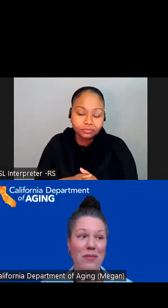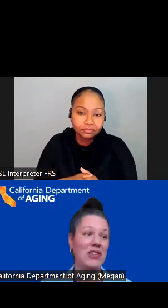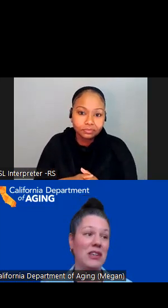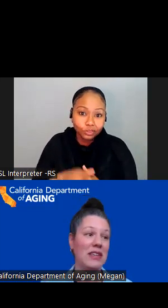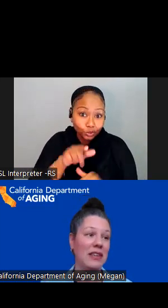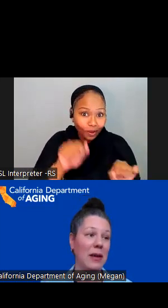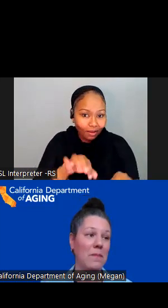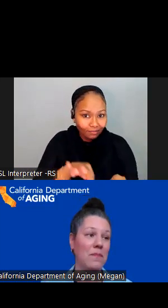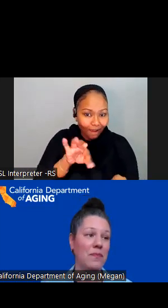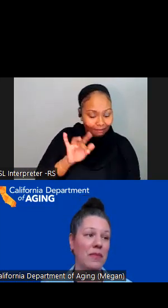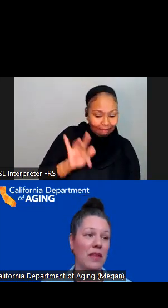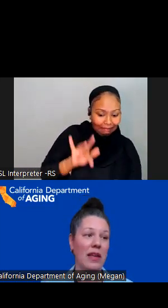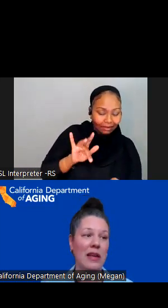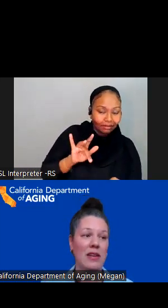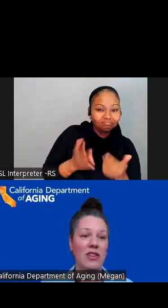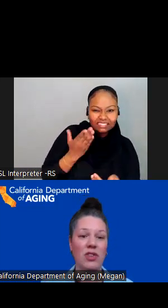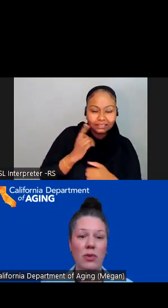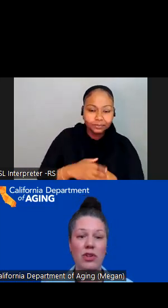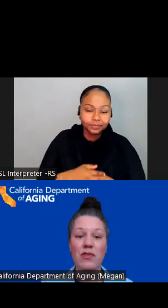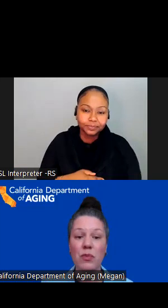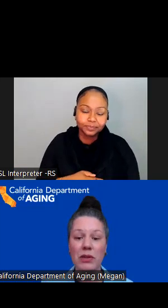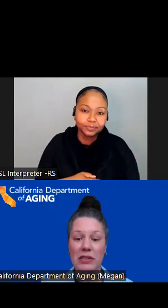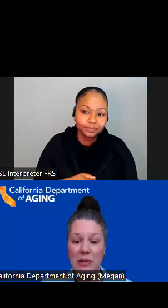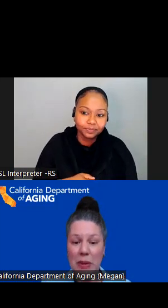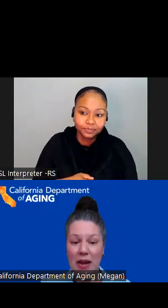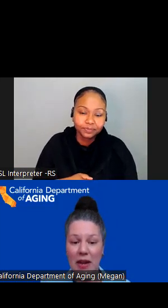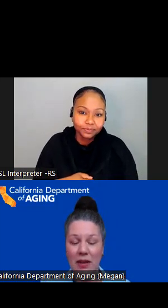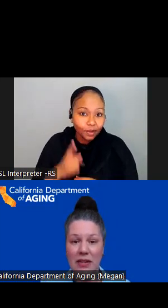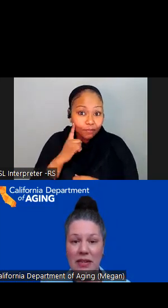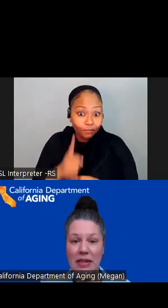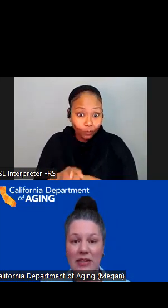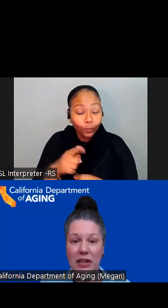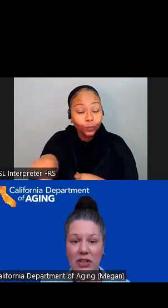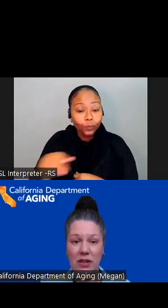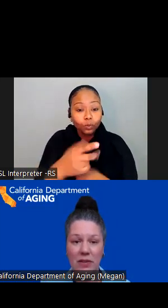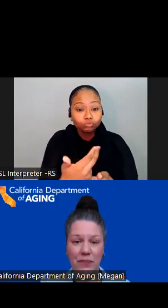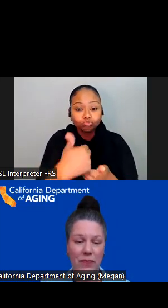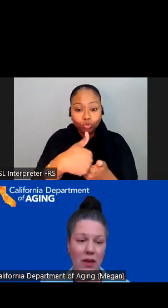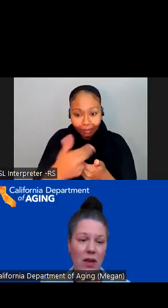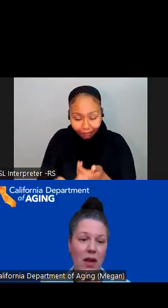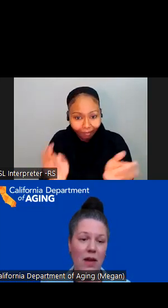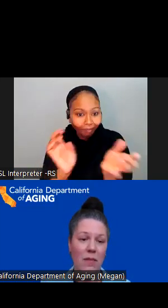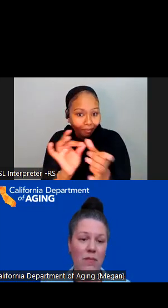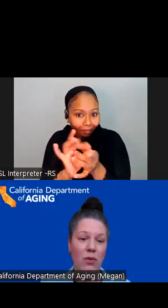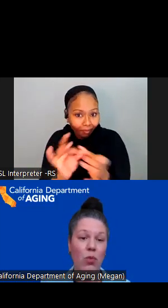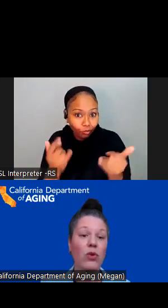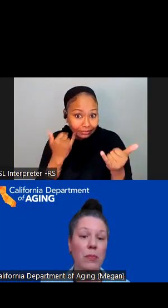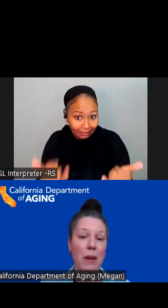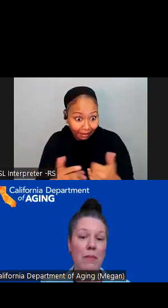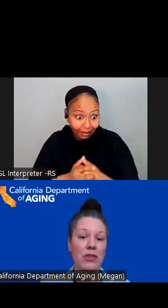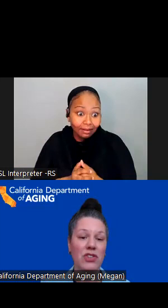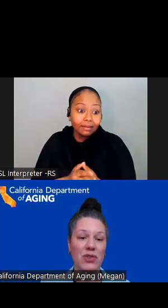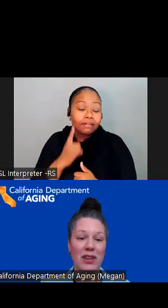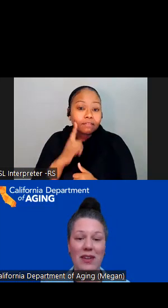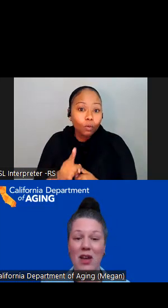that information easily. So in terms of participating in today's section, for